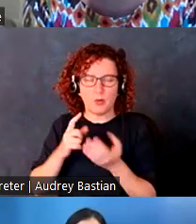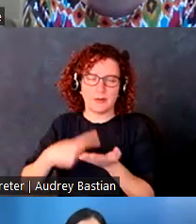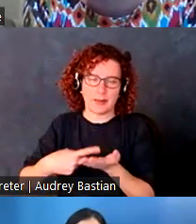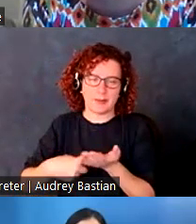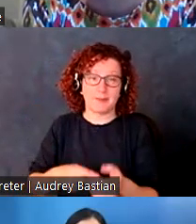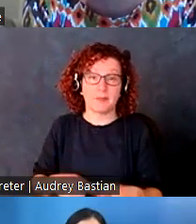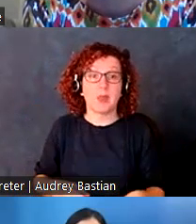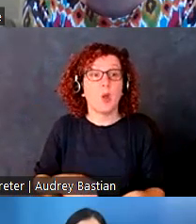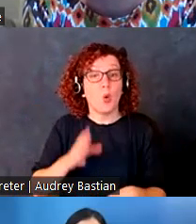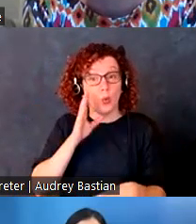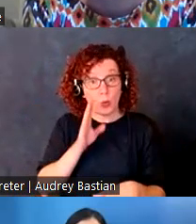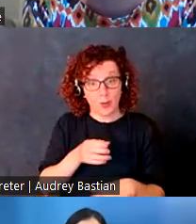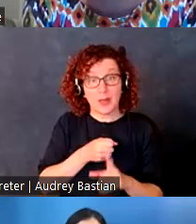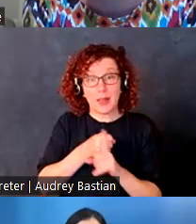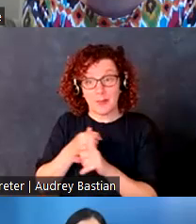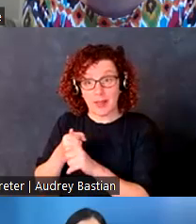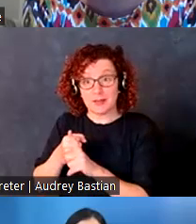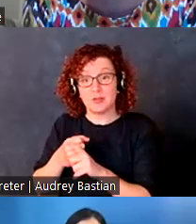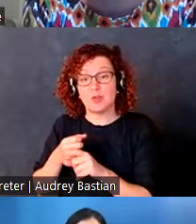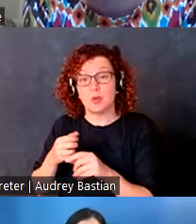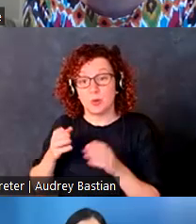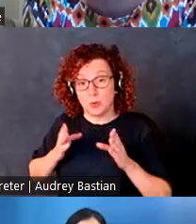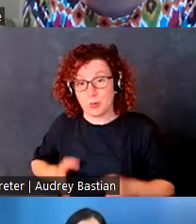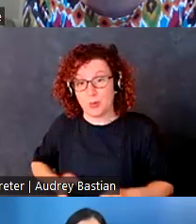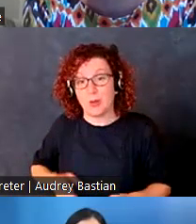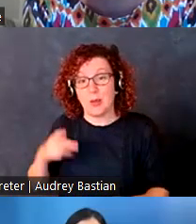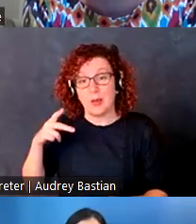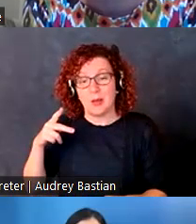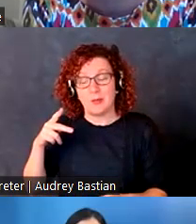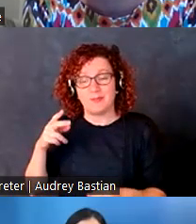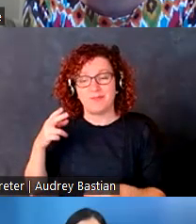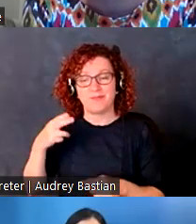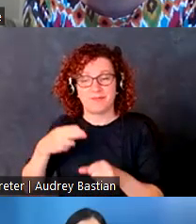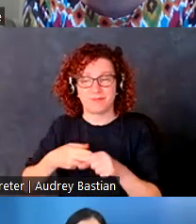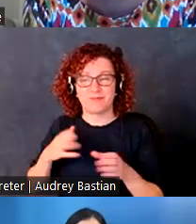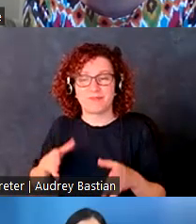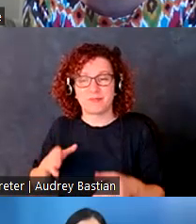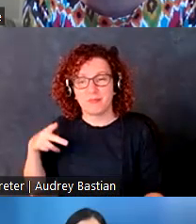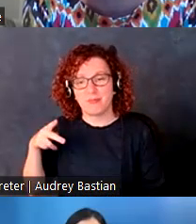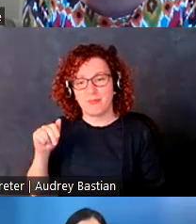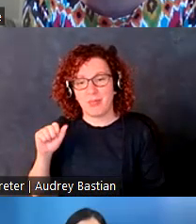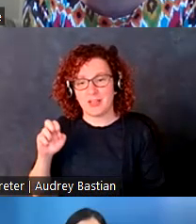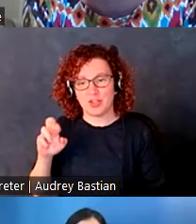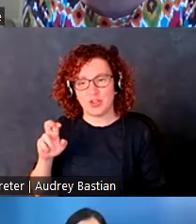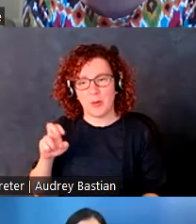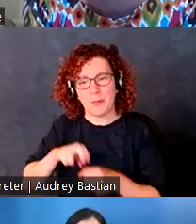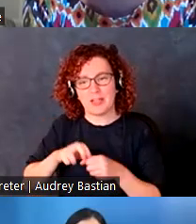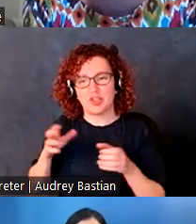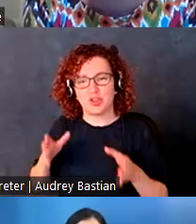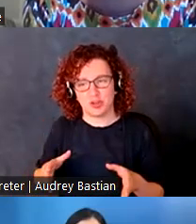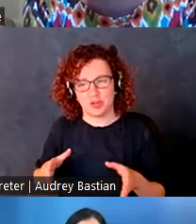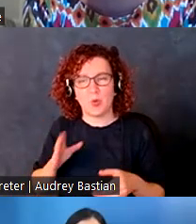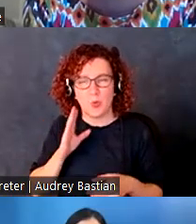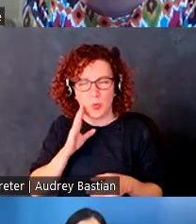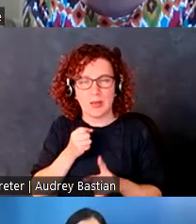There will certainly be impacts to the passengers, so we can't avoid that when we're working in a station that has ongoing operations,